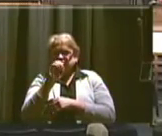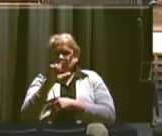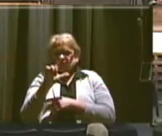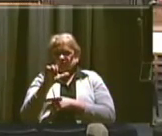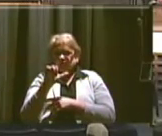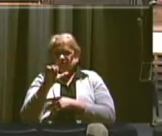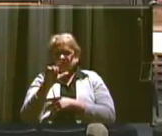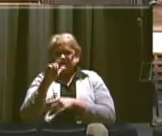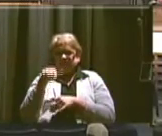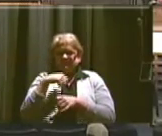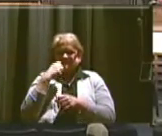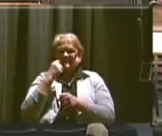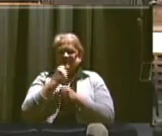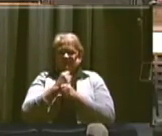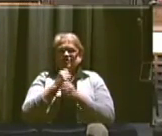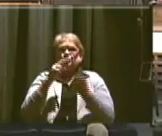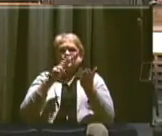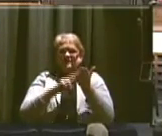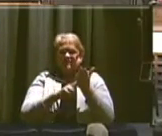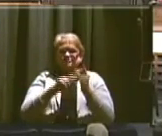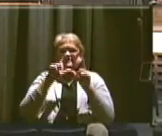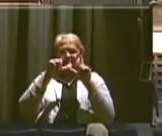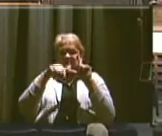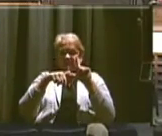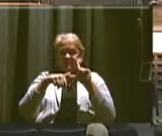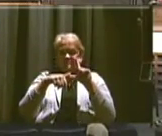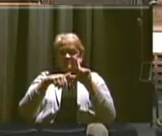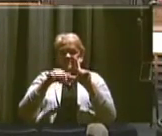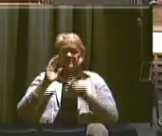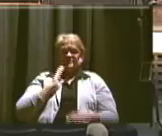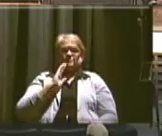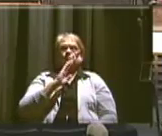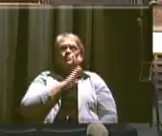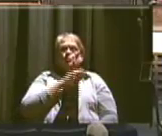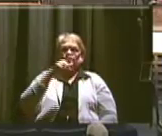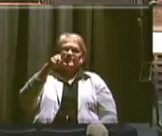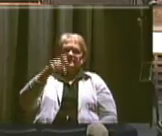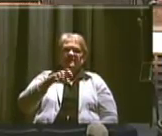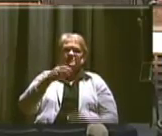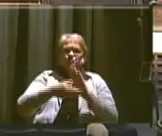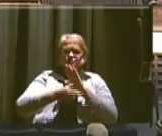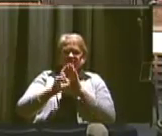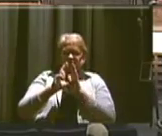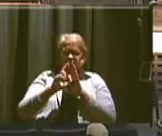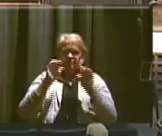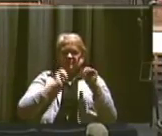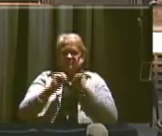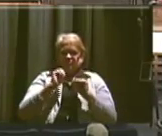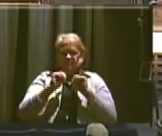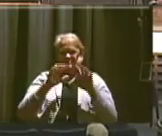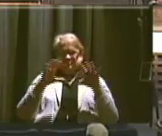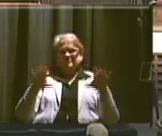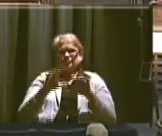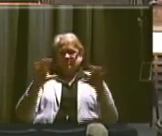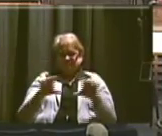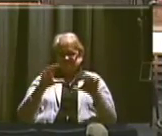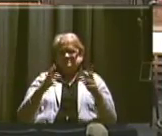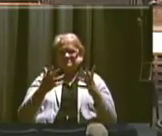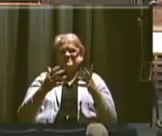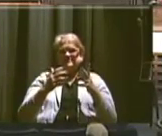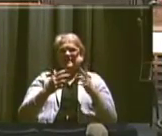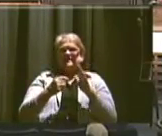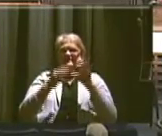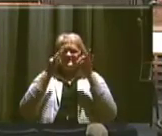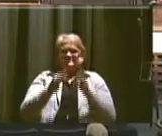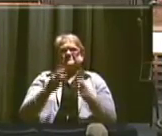year in which a contract expires, the board must review the performance and decide what